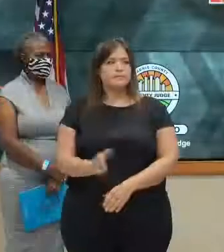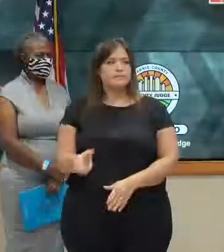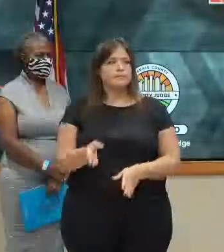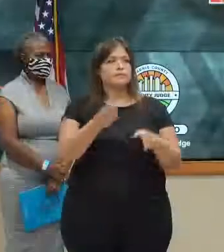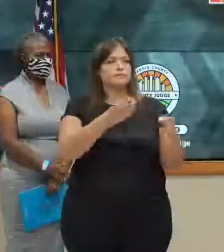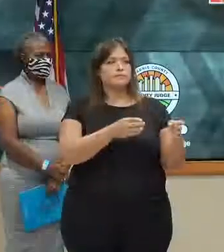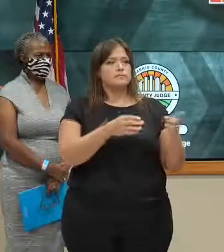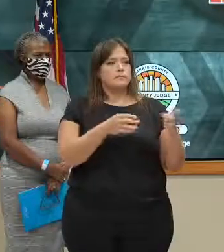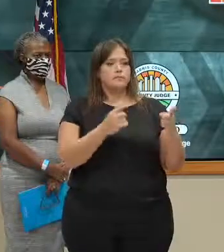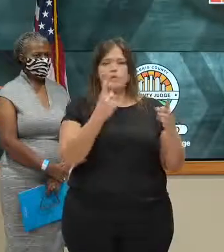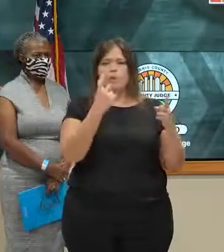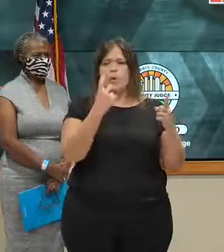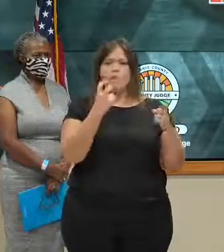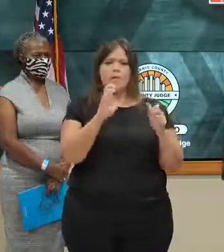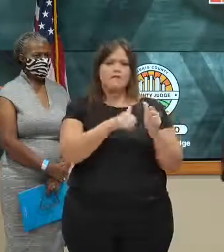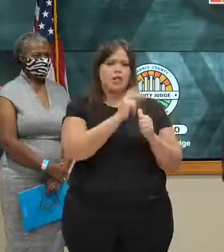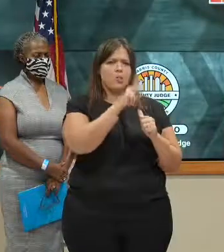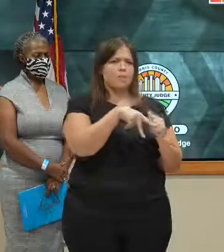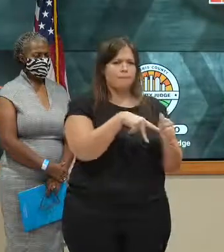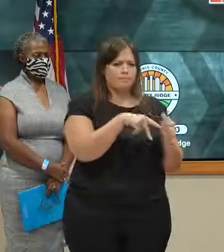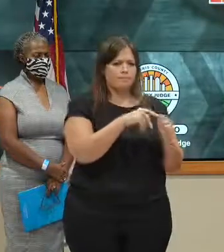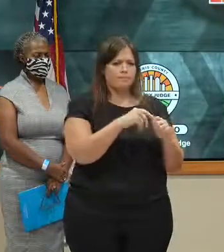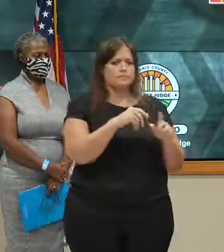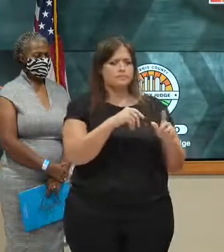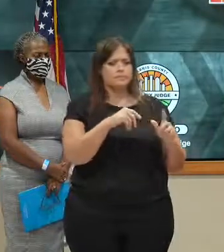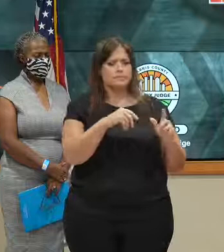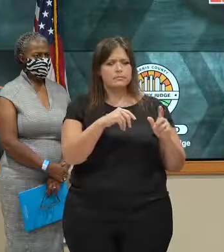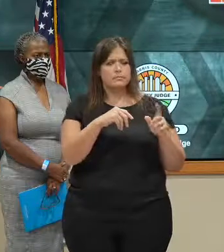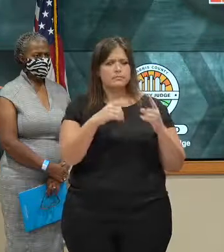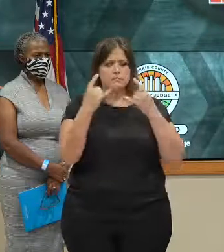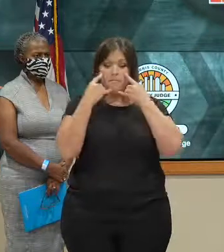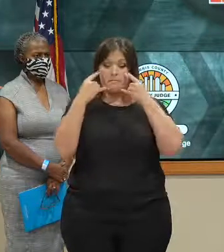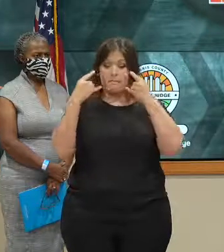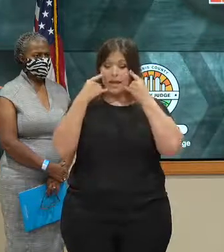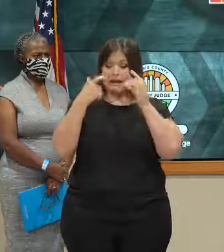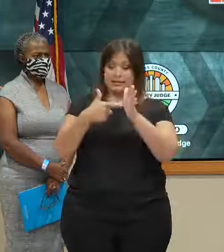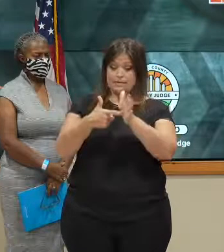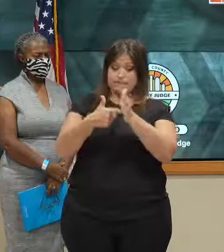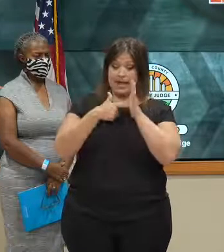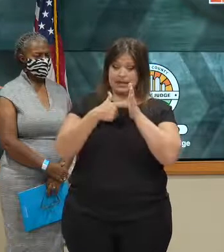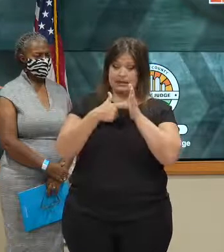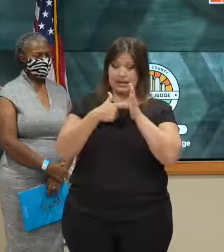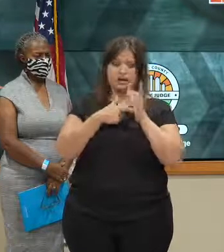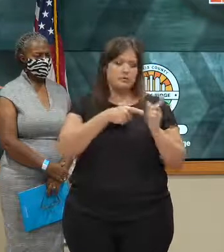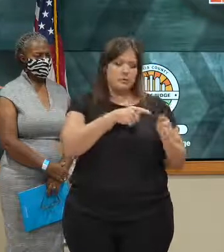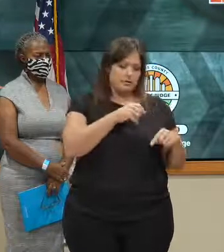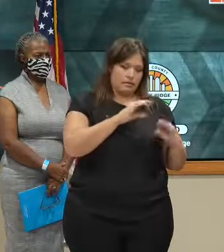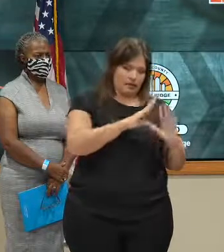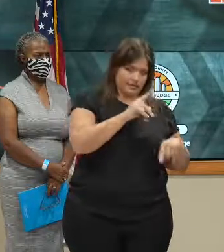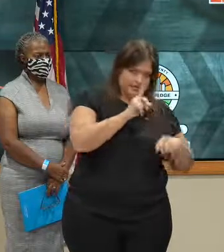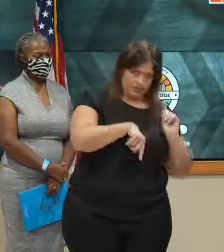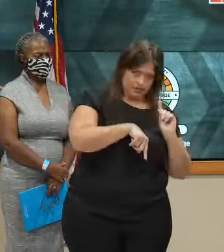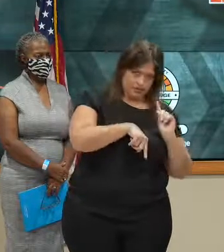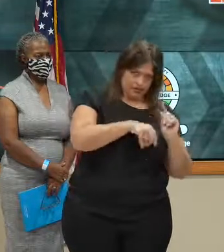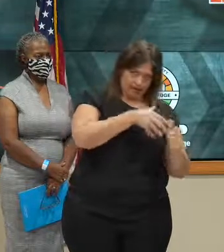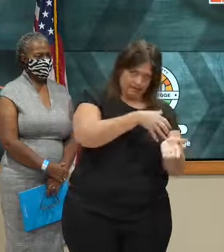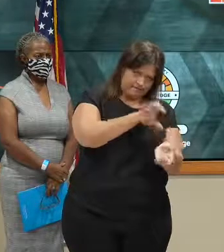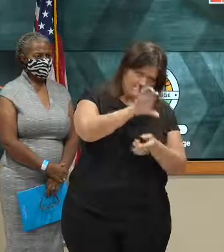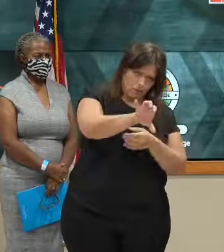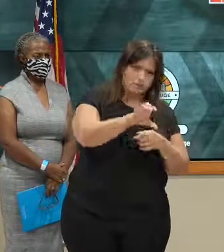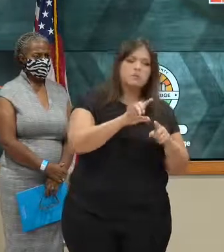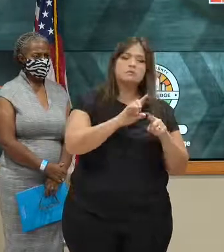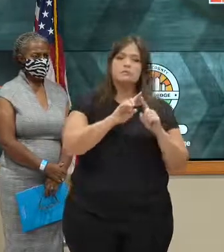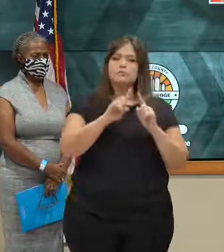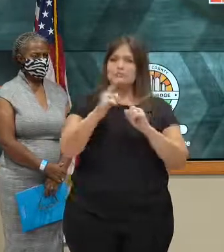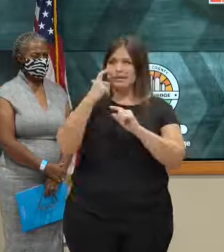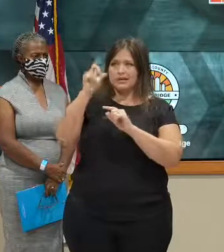a quick follow-up on my question earlier. Is a mask mandate something that you would, obviously you don't have the power now because of the state, but is that something that you would do at this point